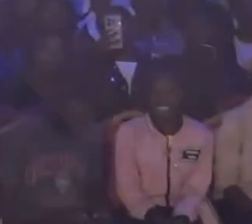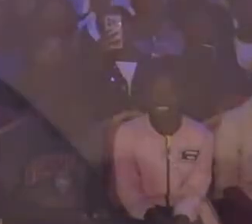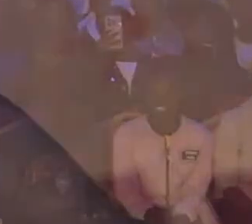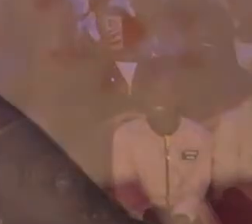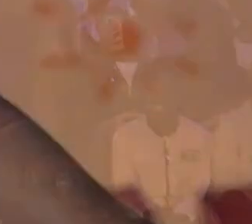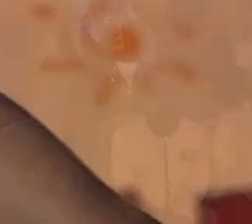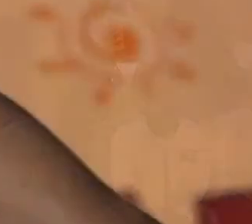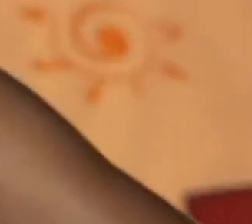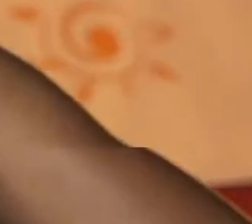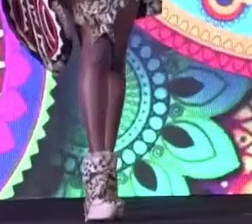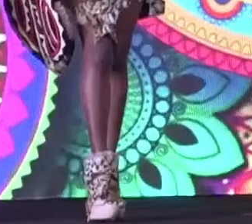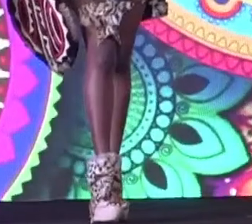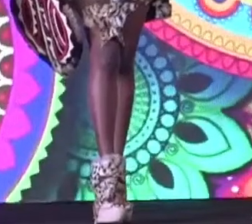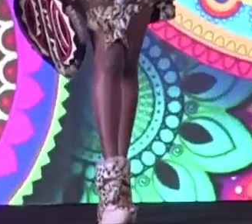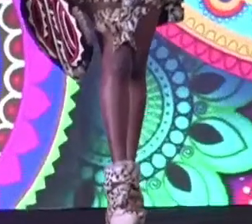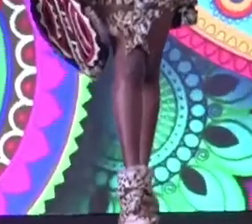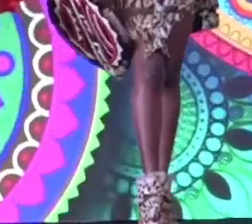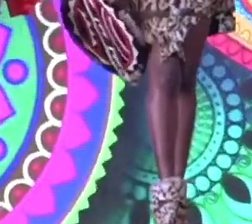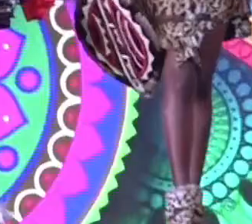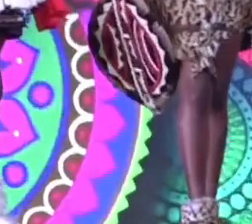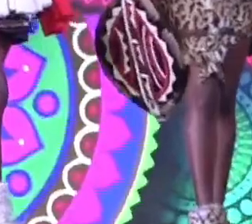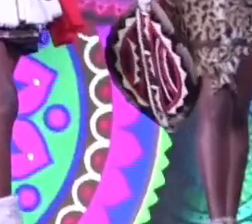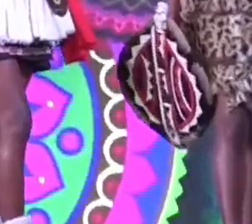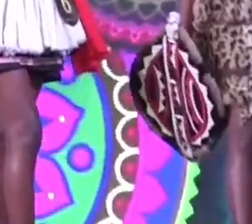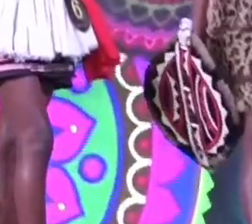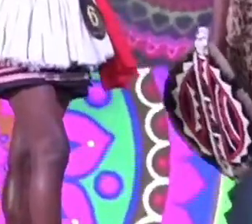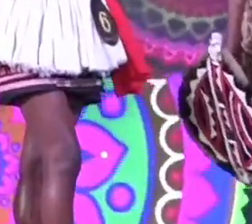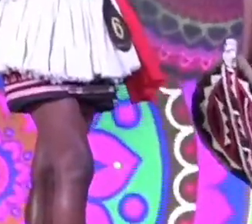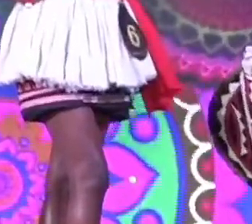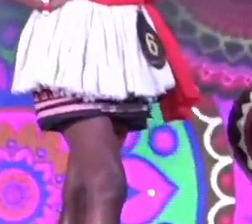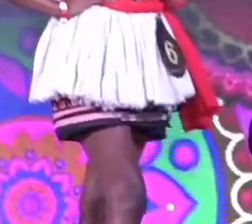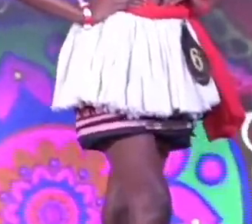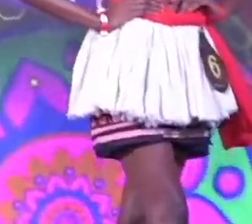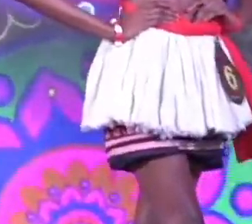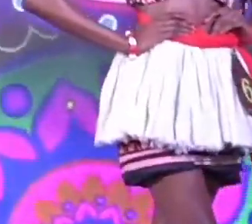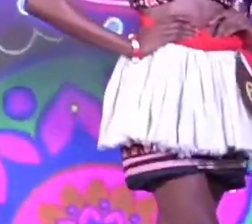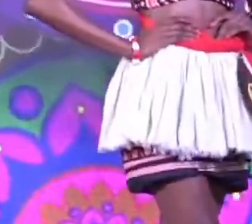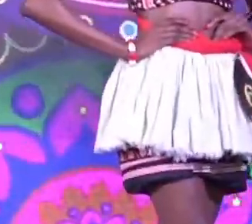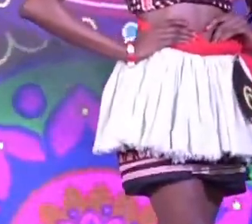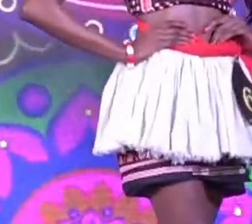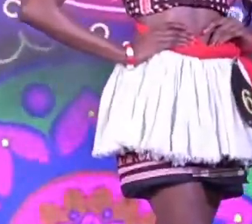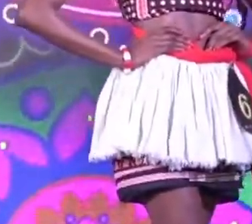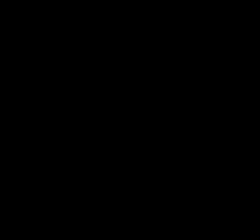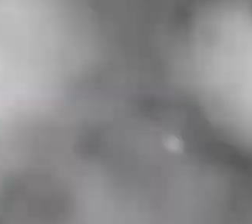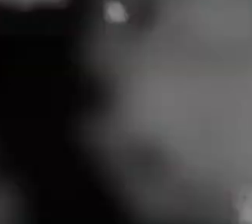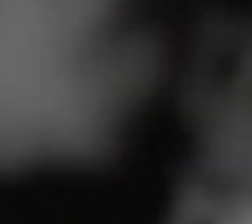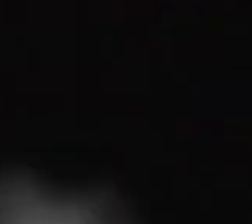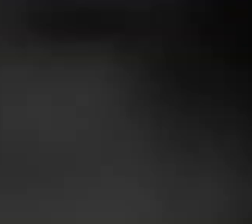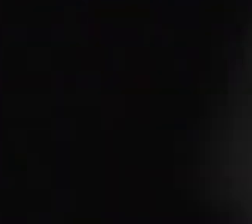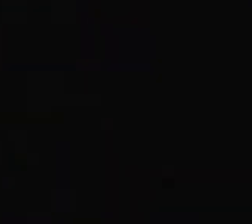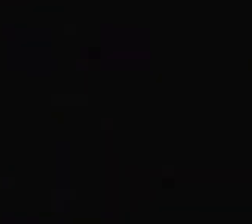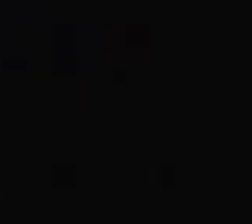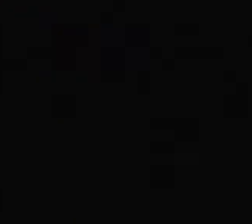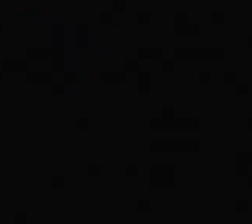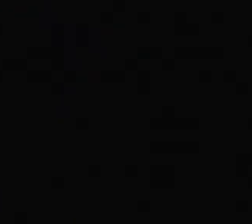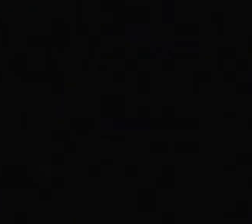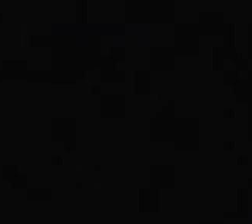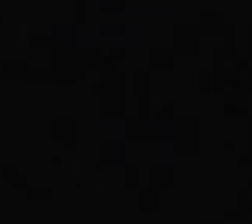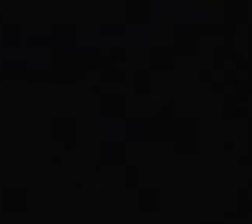Fashion. It's more than just clothes. It's a statement, a feeling.